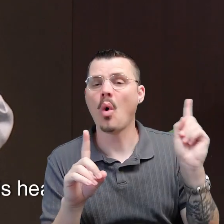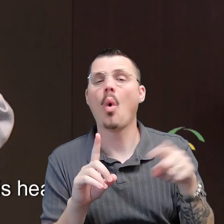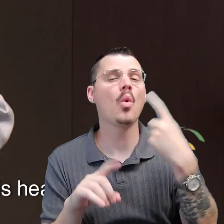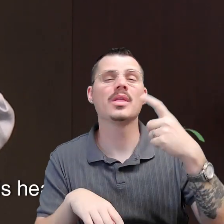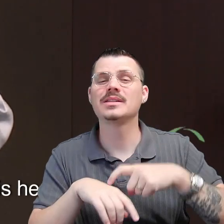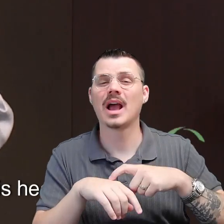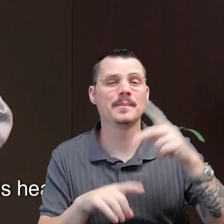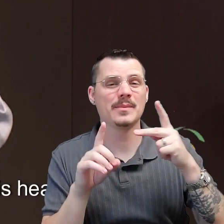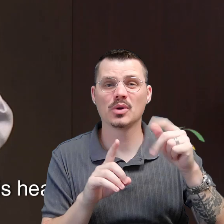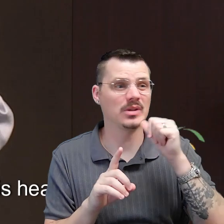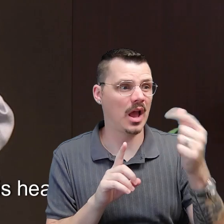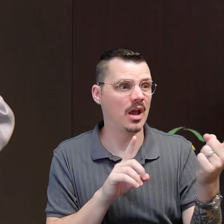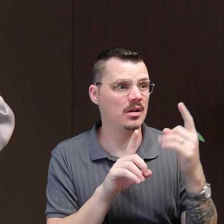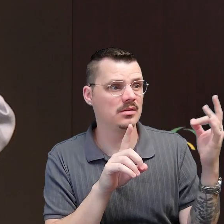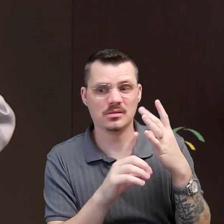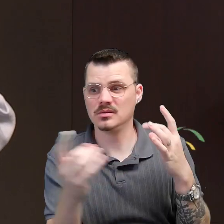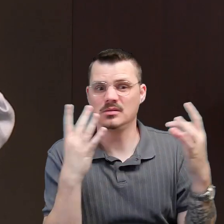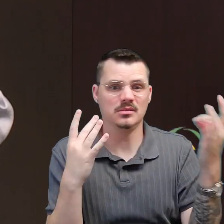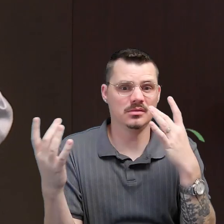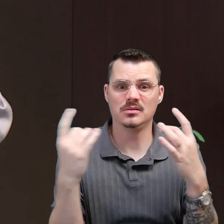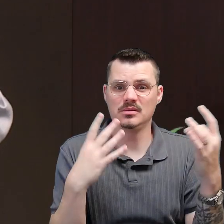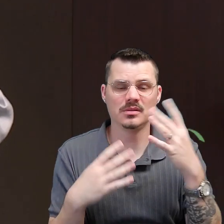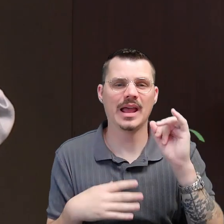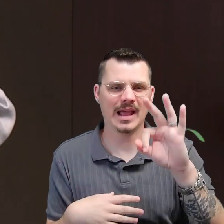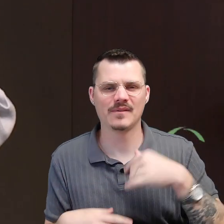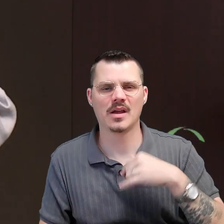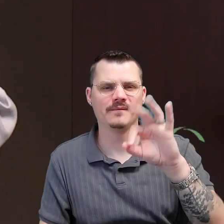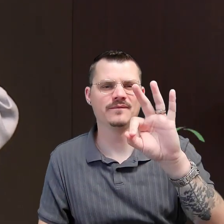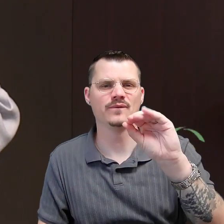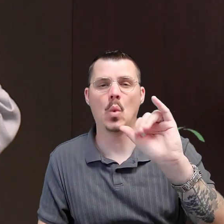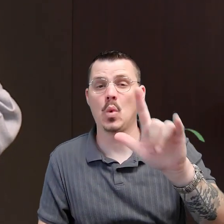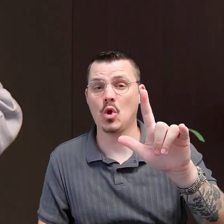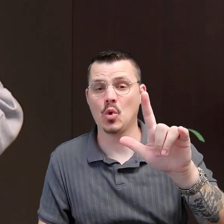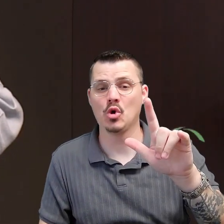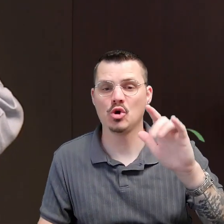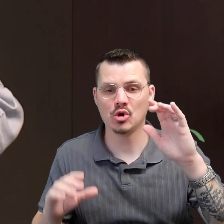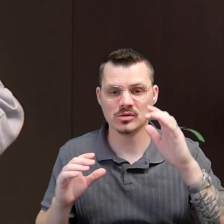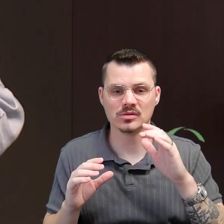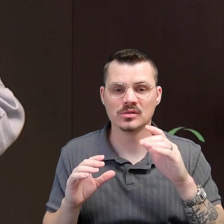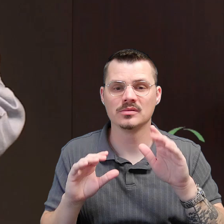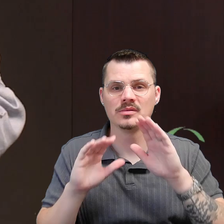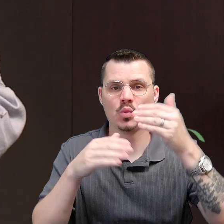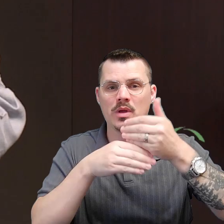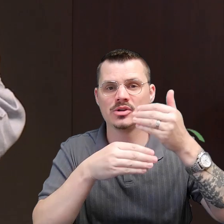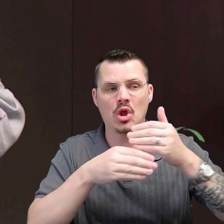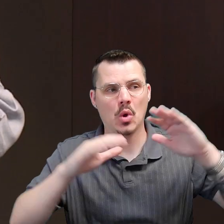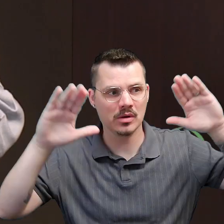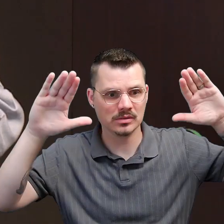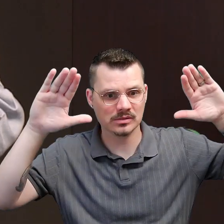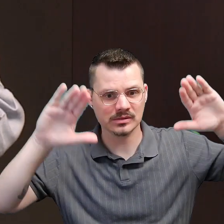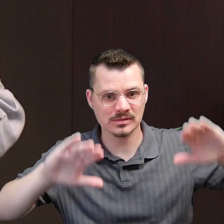time people didn't put thoughts in his head was if he put aluminum foil over his